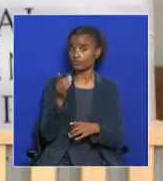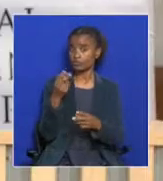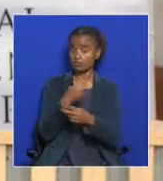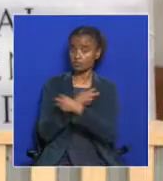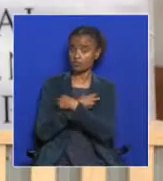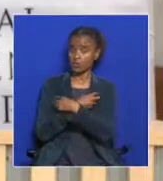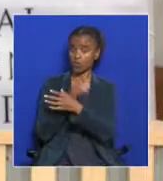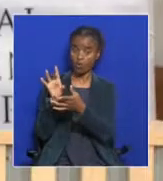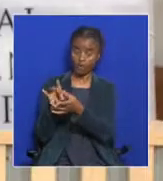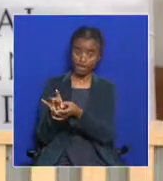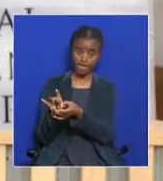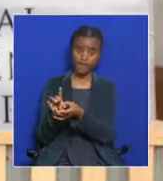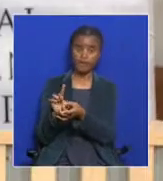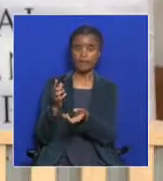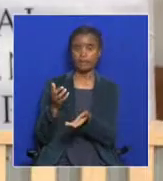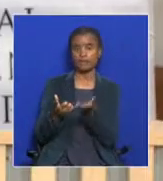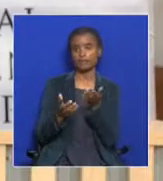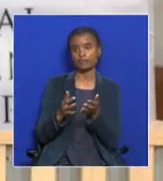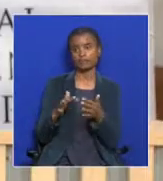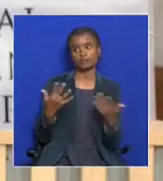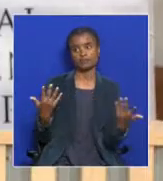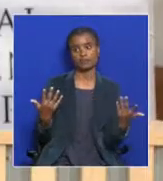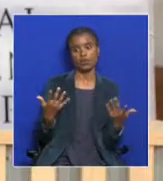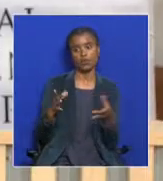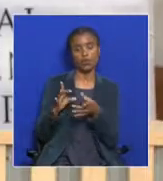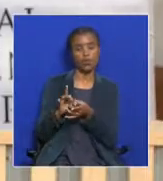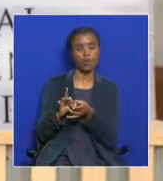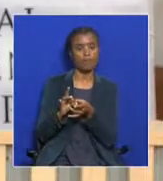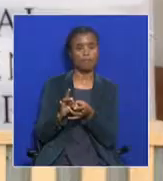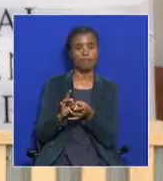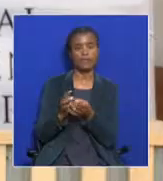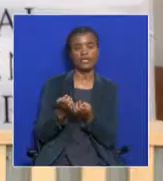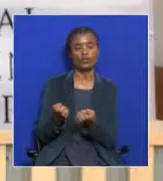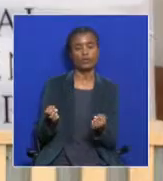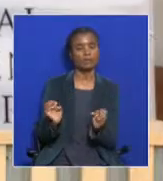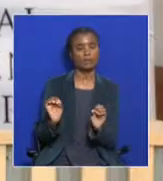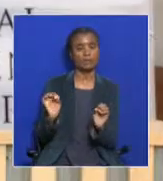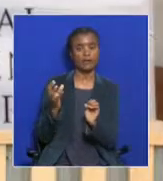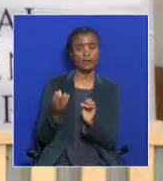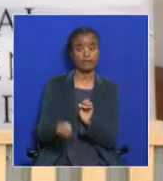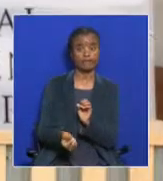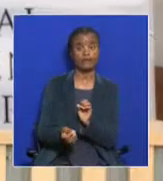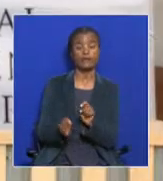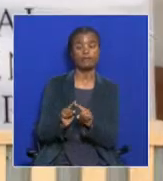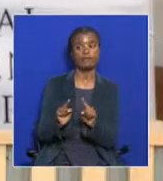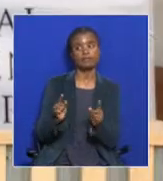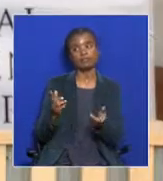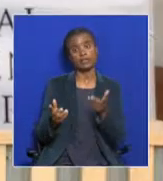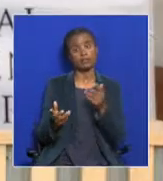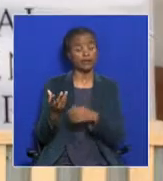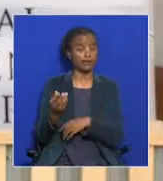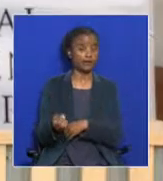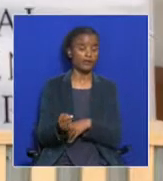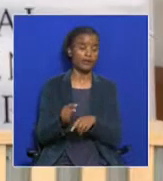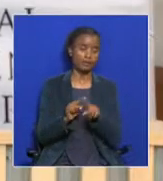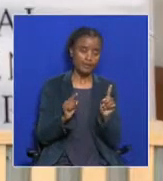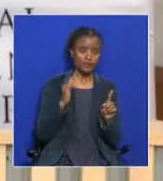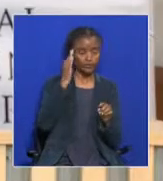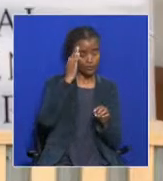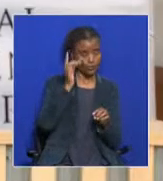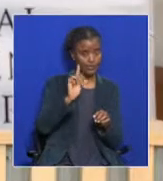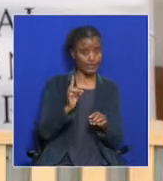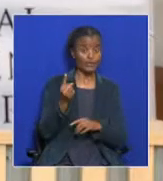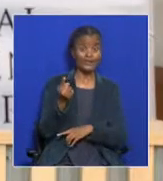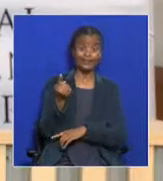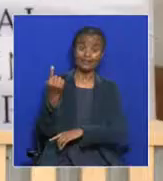have spare equipment at home, but you might. But at least we know that on the day you called